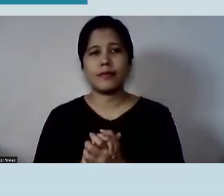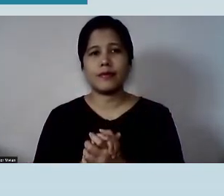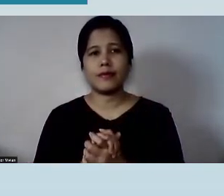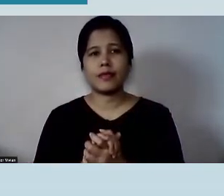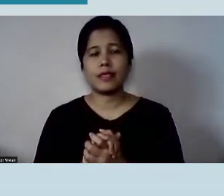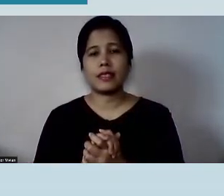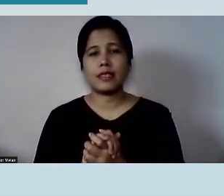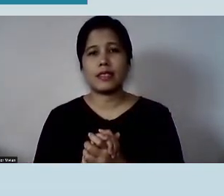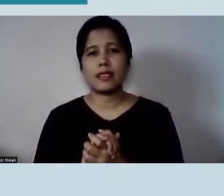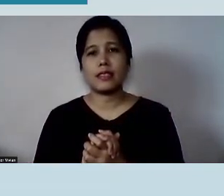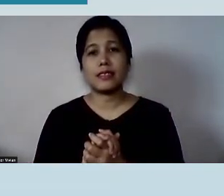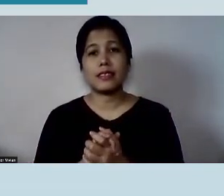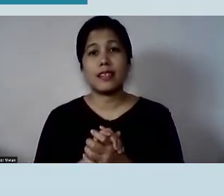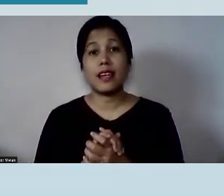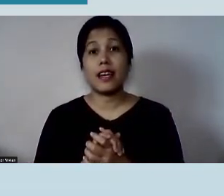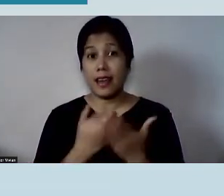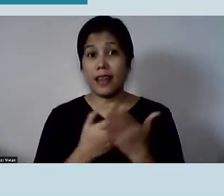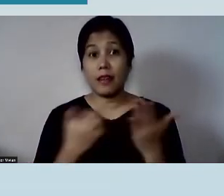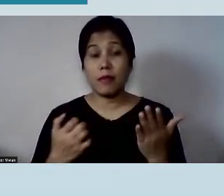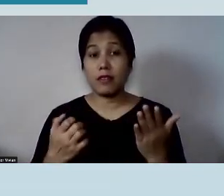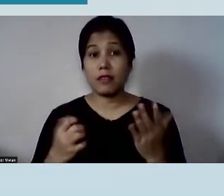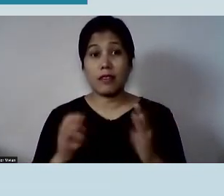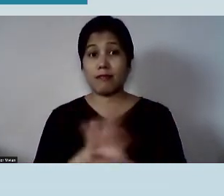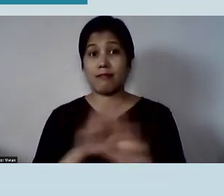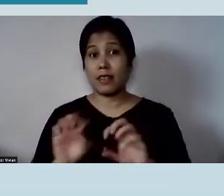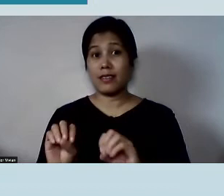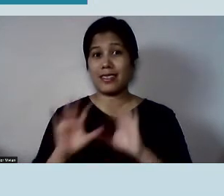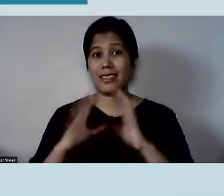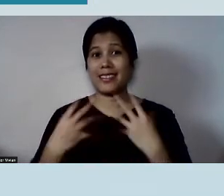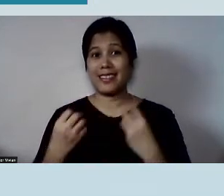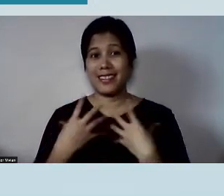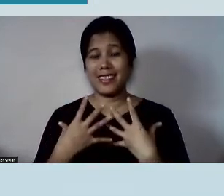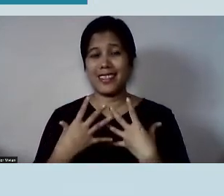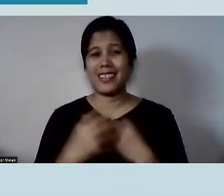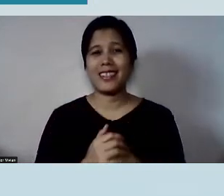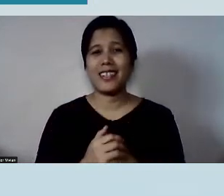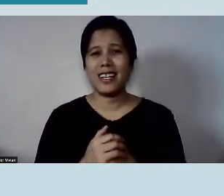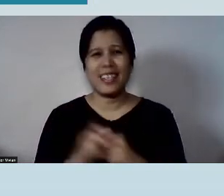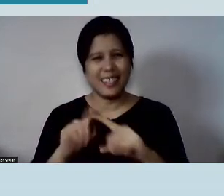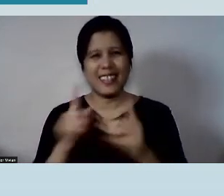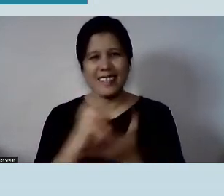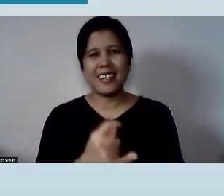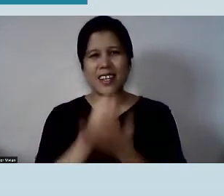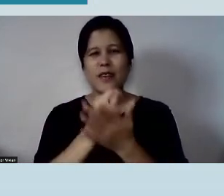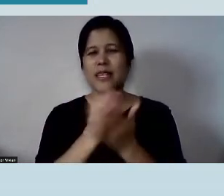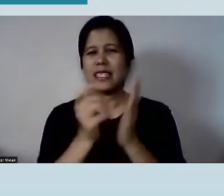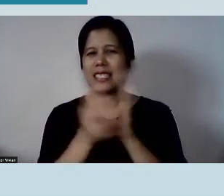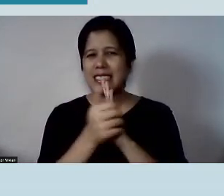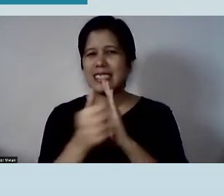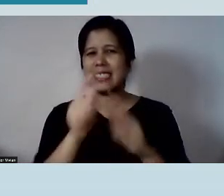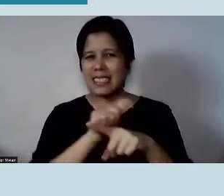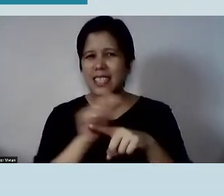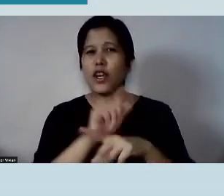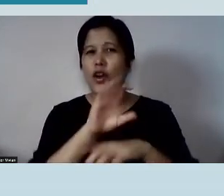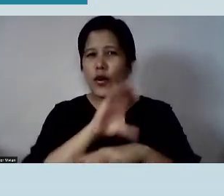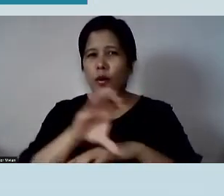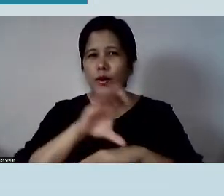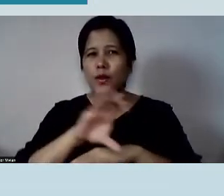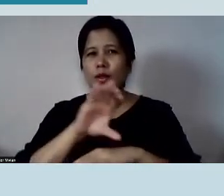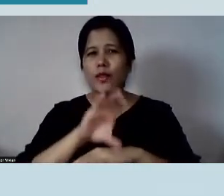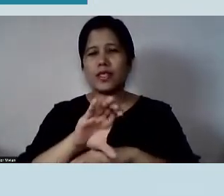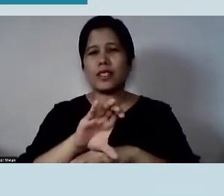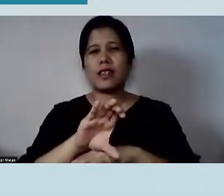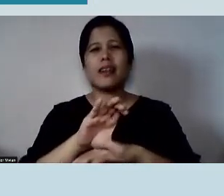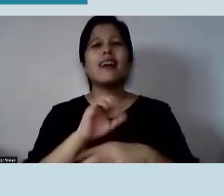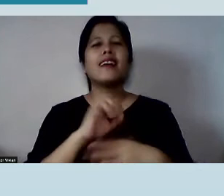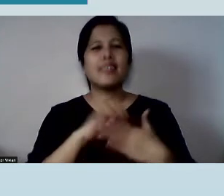Key elements: don't be scared of medication, psychoeducation, various therapy, skills training, coaching, and at the end of the